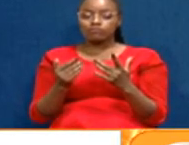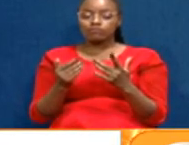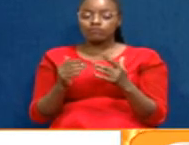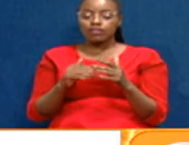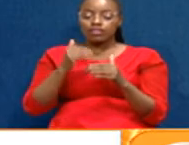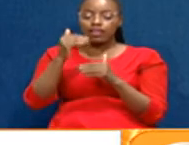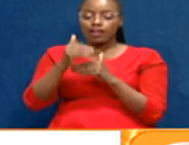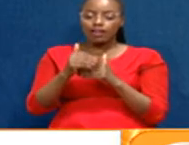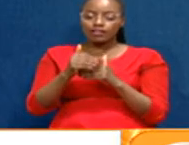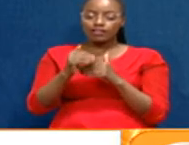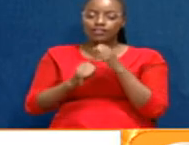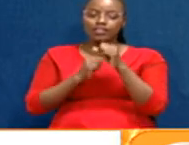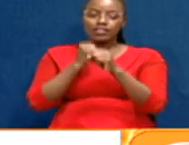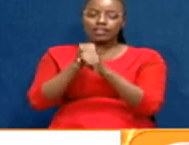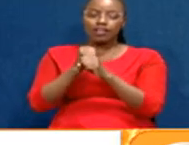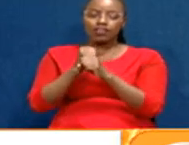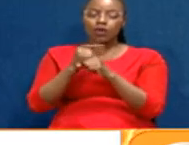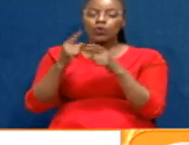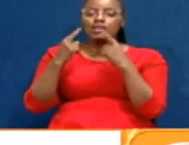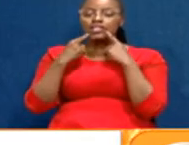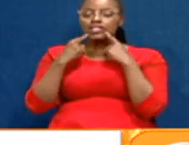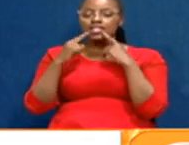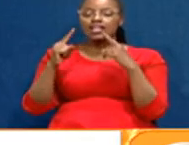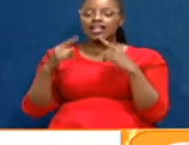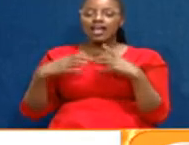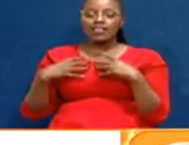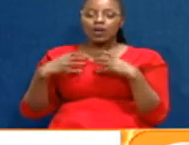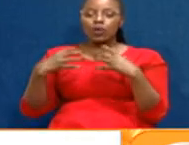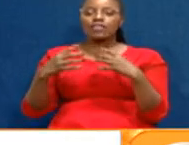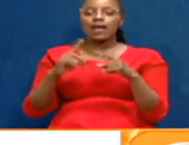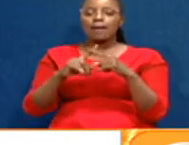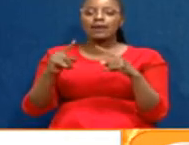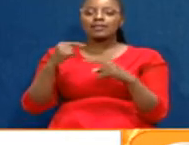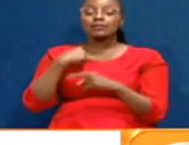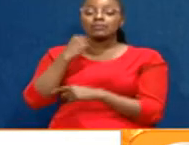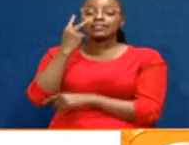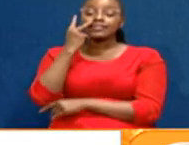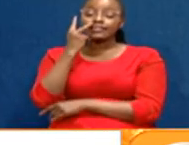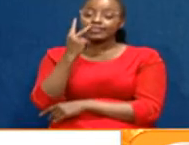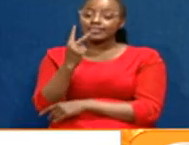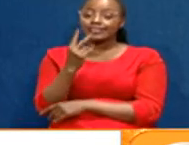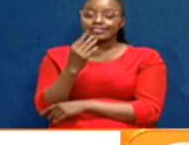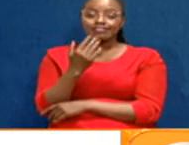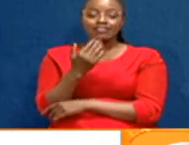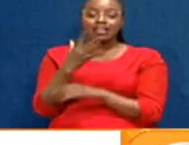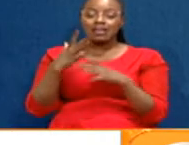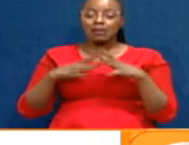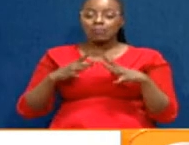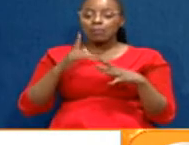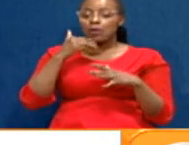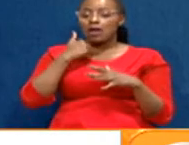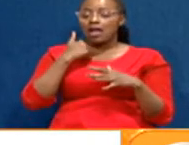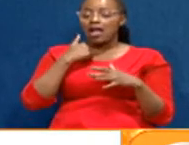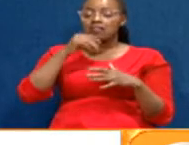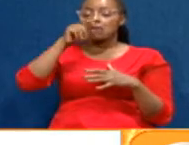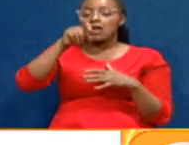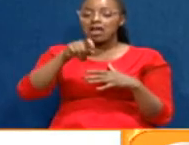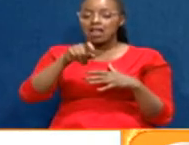the following year we declare the wealth, but I have not seen people who have